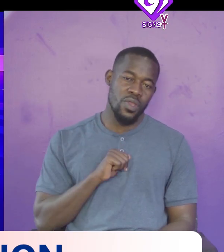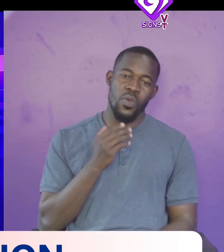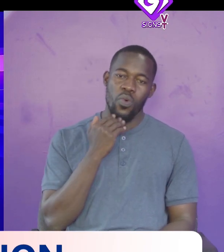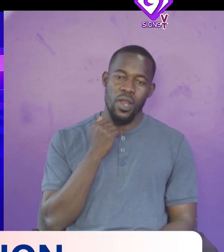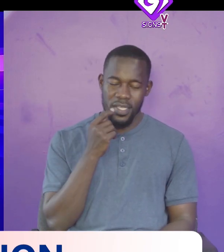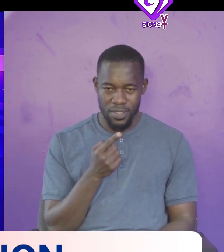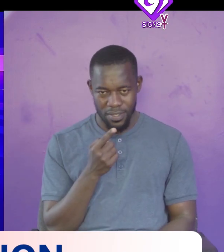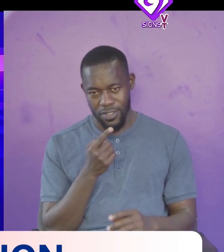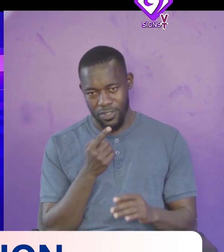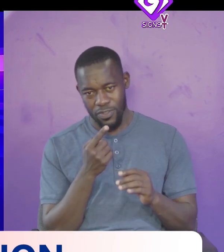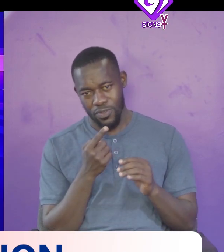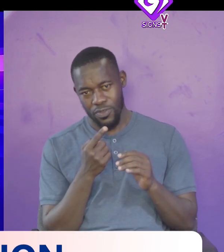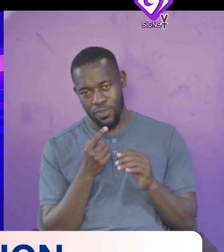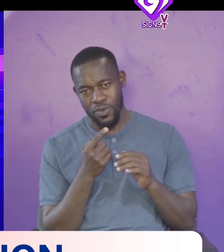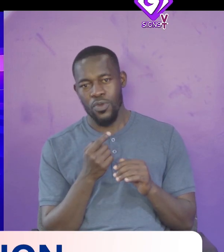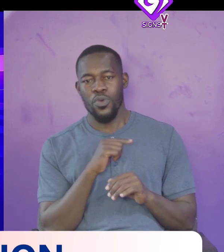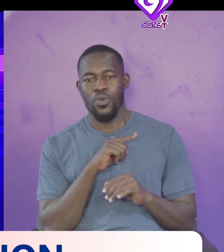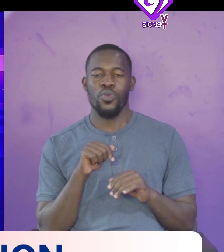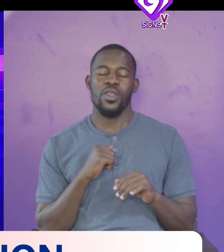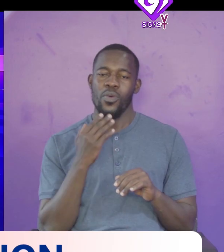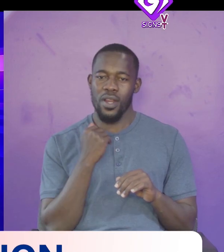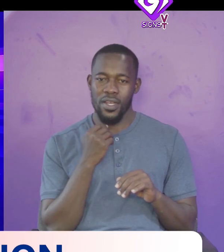project the way you are saying. We wanted to project this